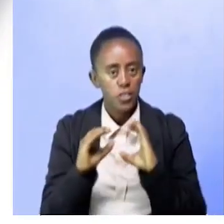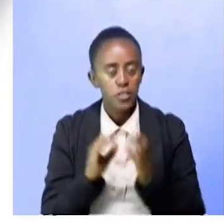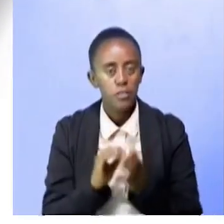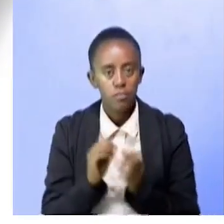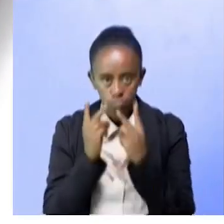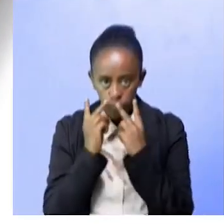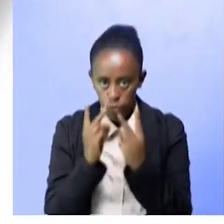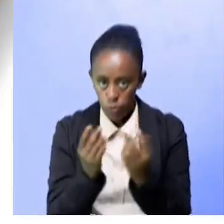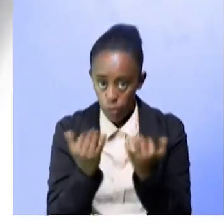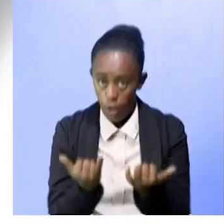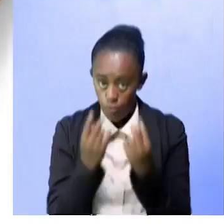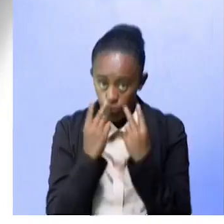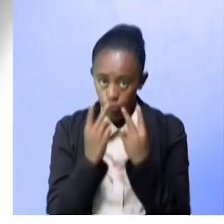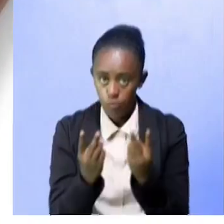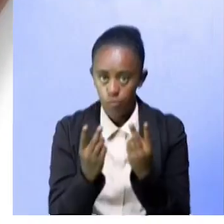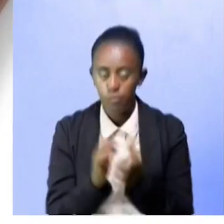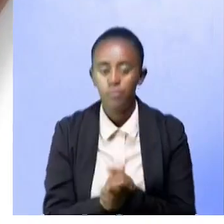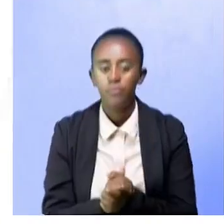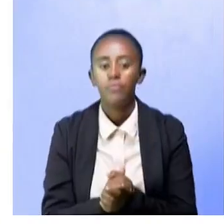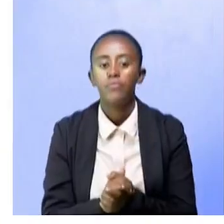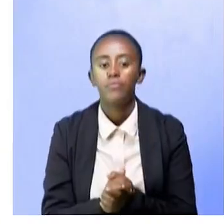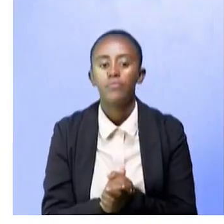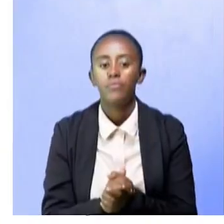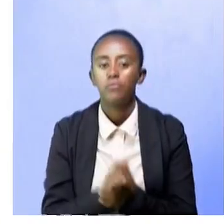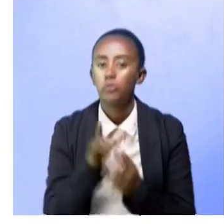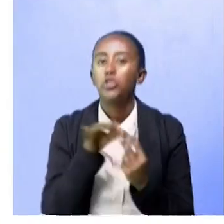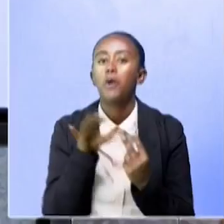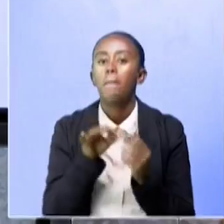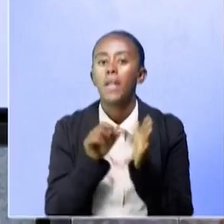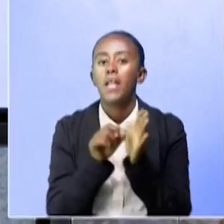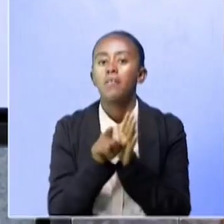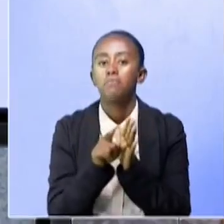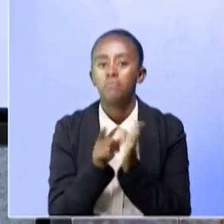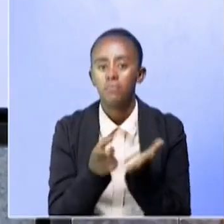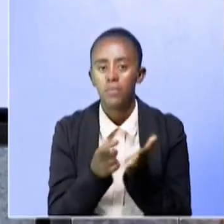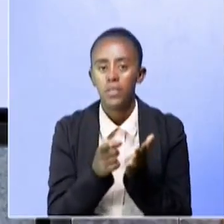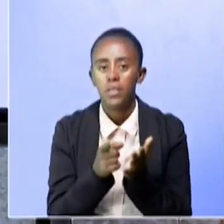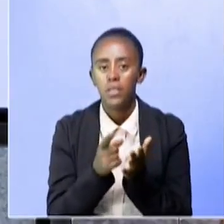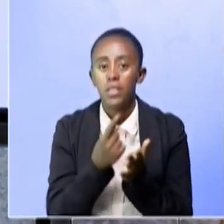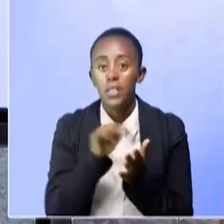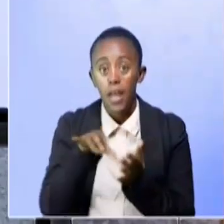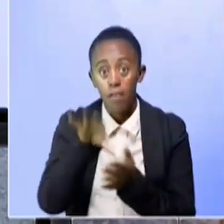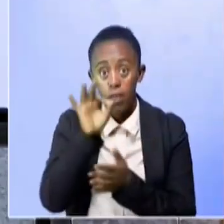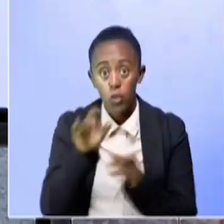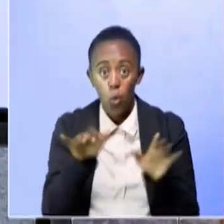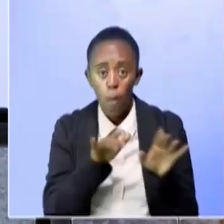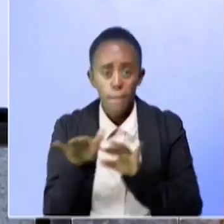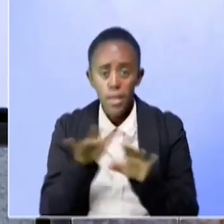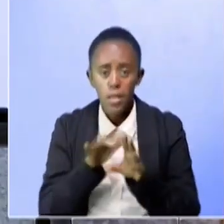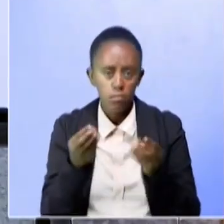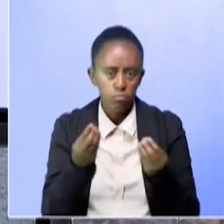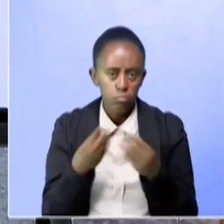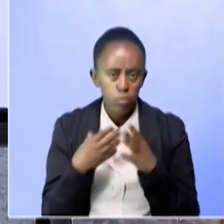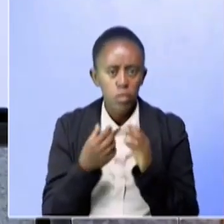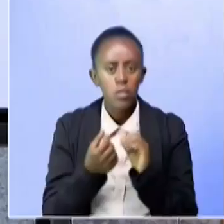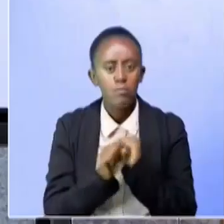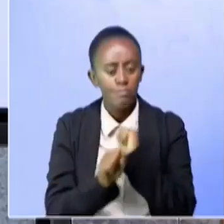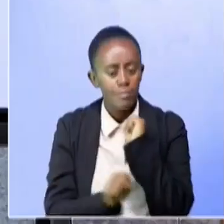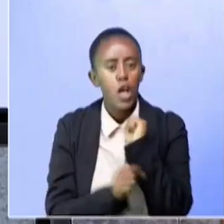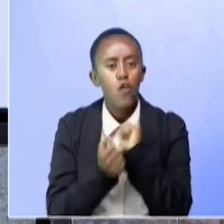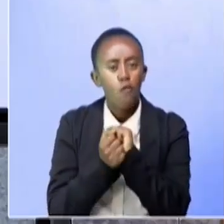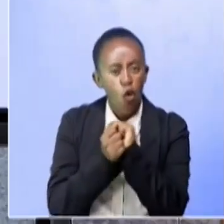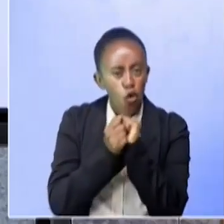Look now. This one sample example. The invention of computer brings a revolutionary change